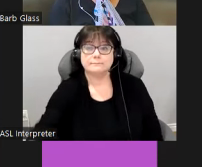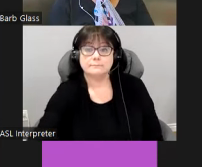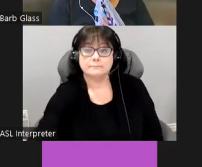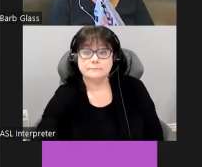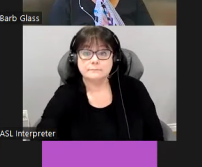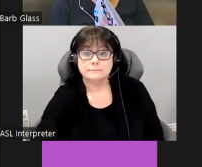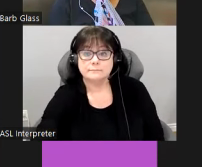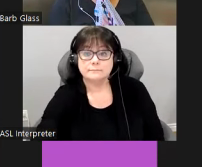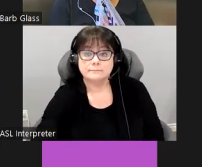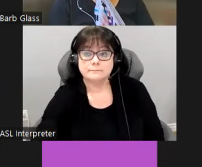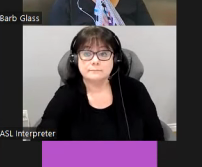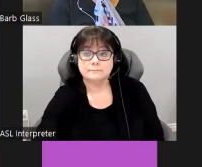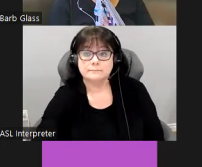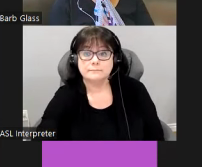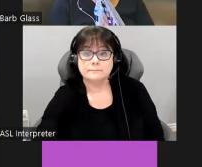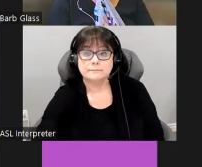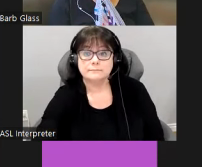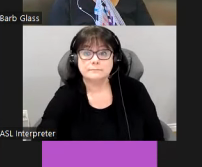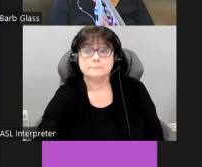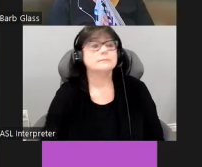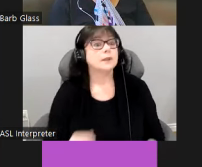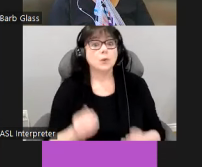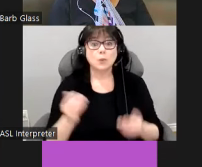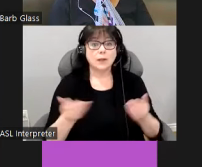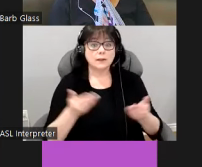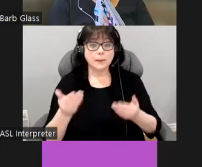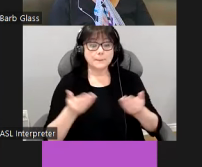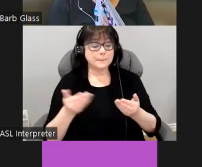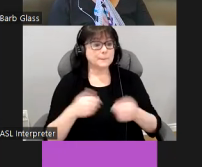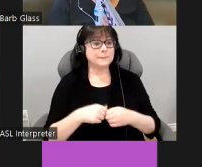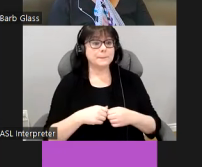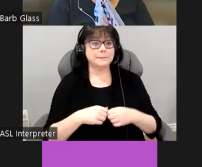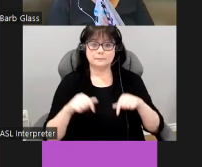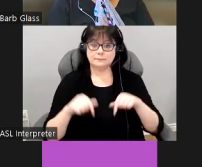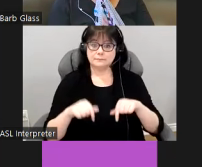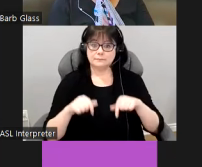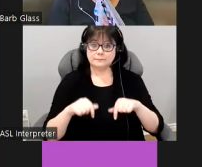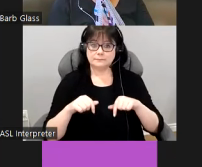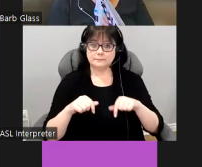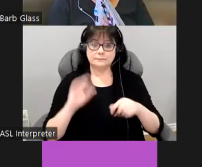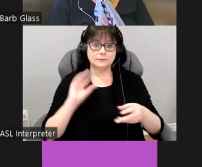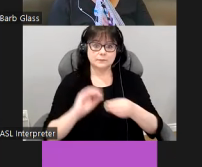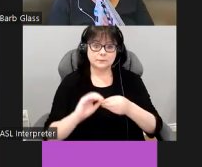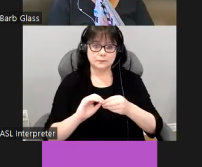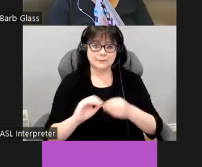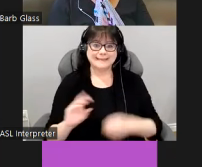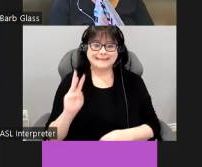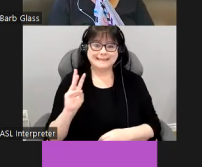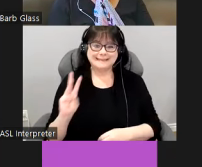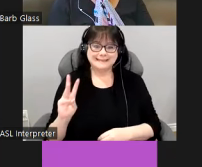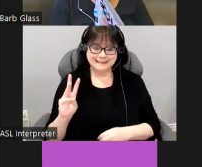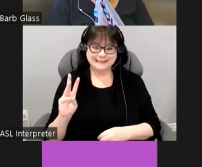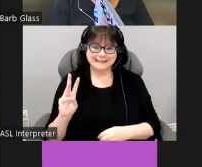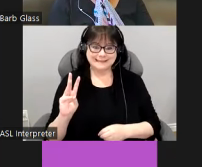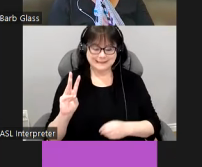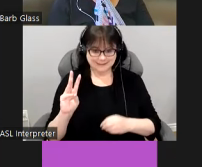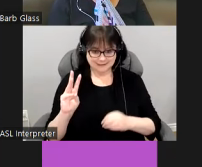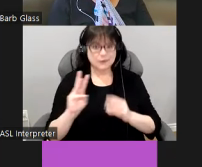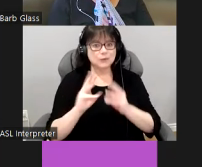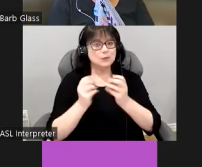So welcome everyone. This is our 6th of the 6 pop-up PD sessions for